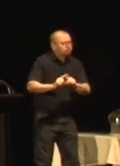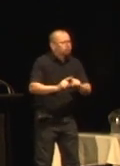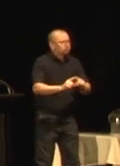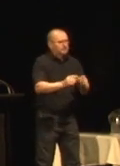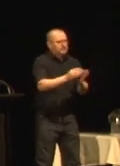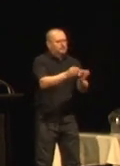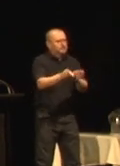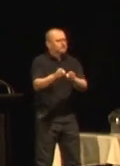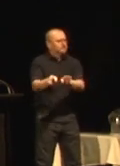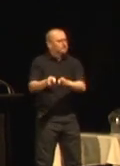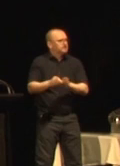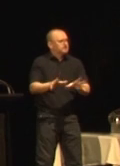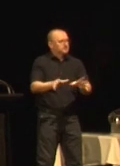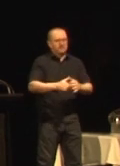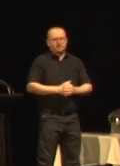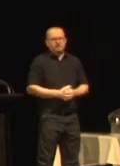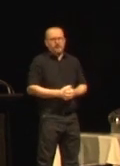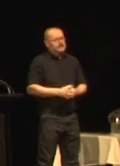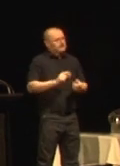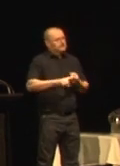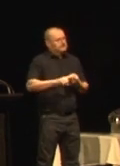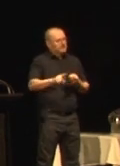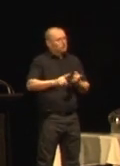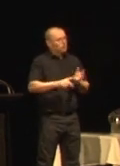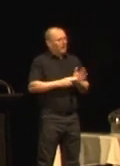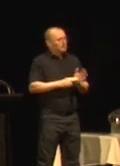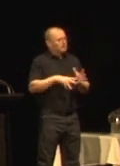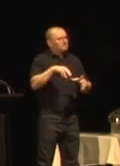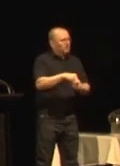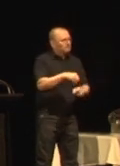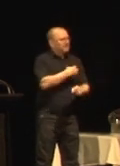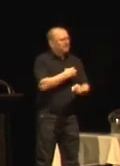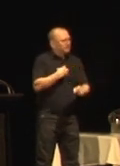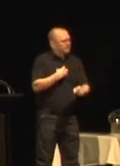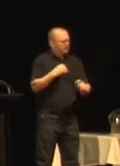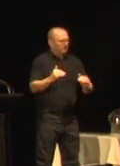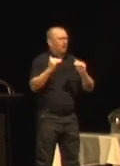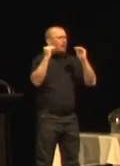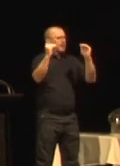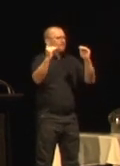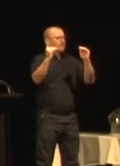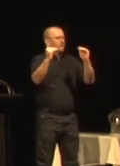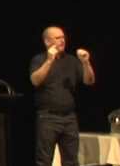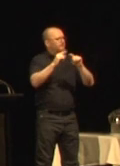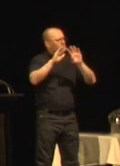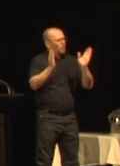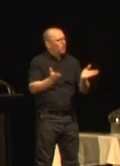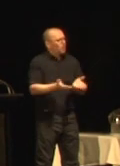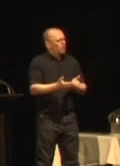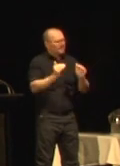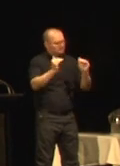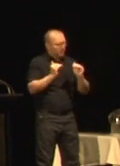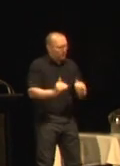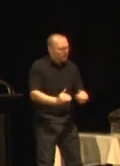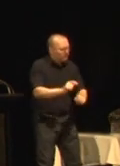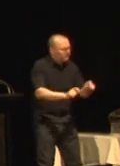It's a G-to-G institution, a government-to-government institution in a peer-to-peer world in a lot of ways. And